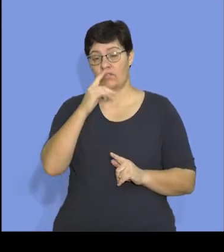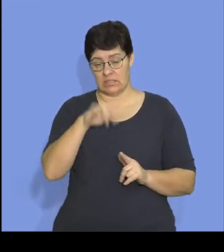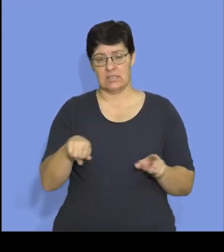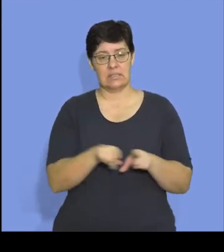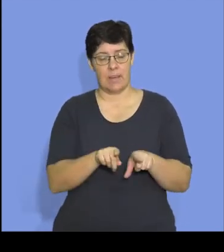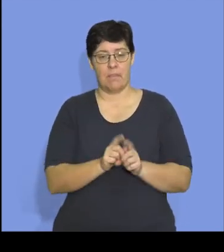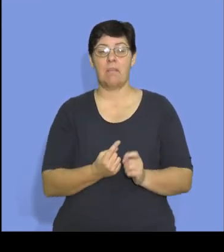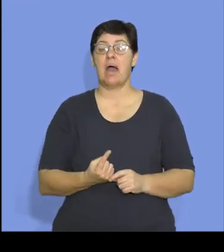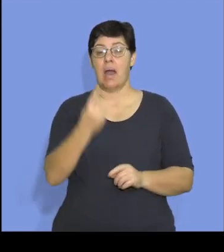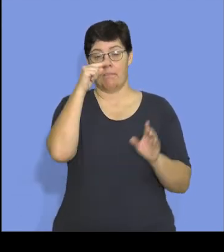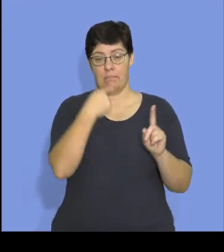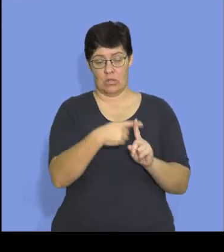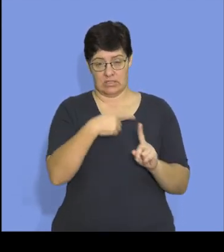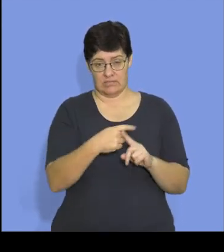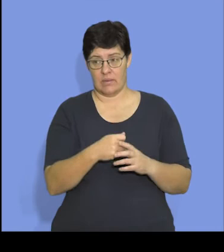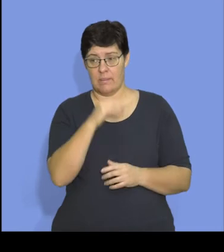as positive.